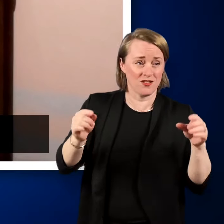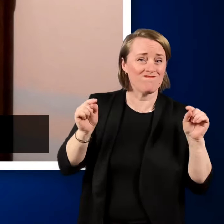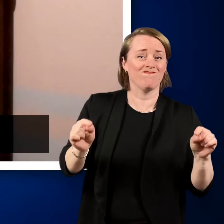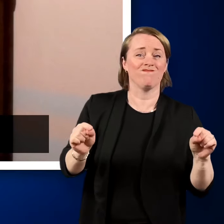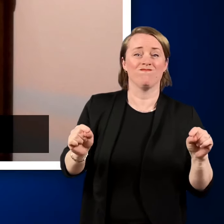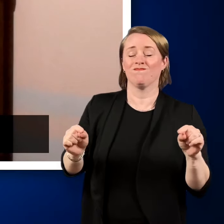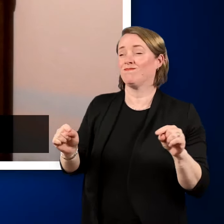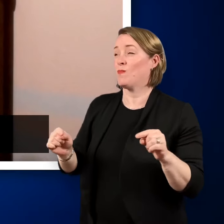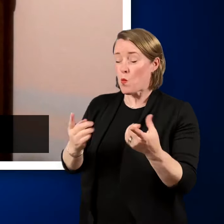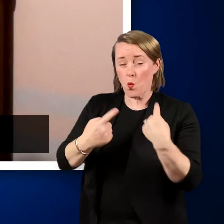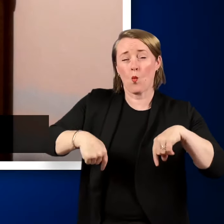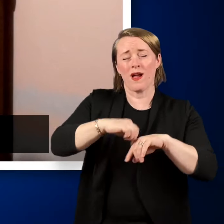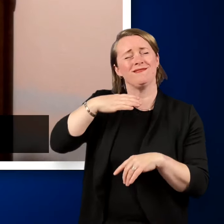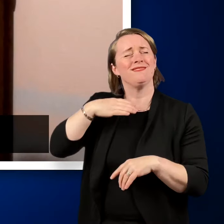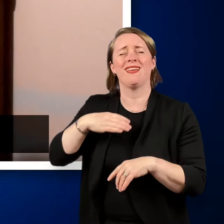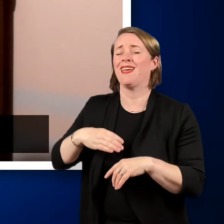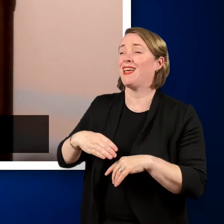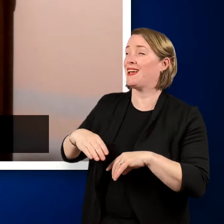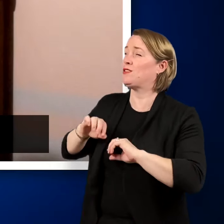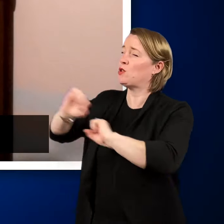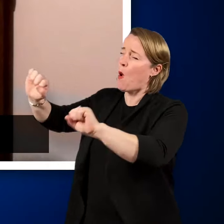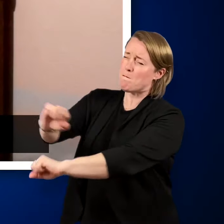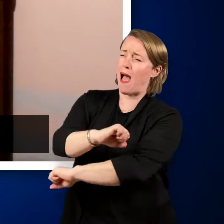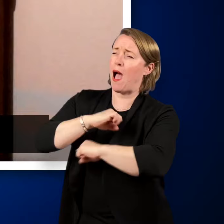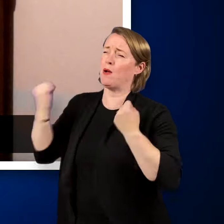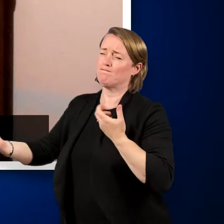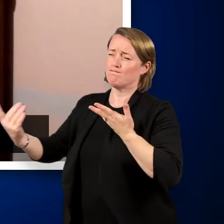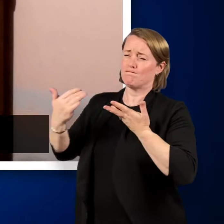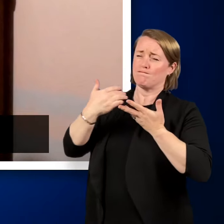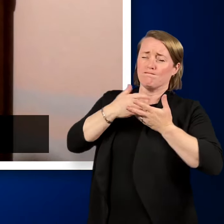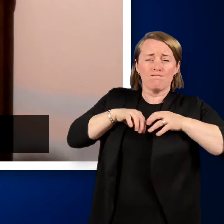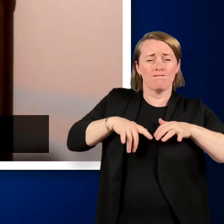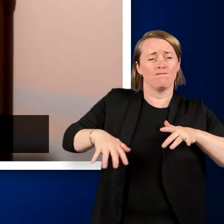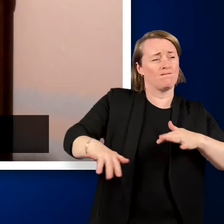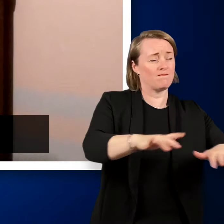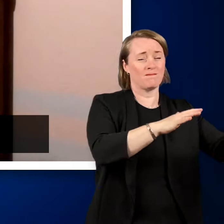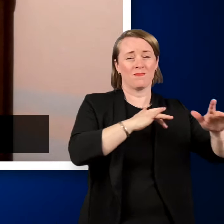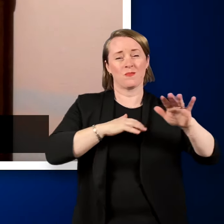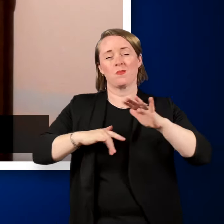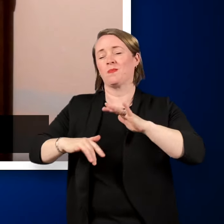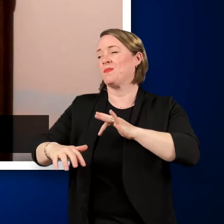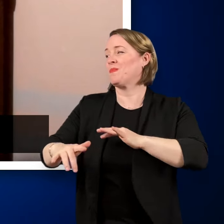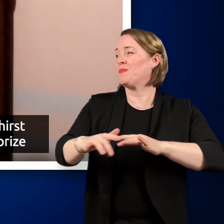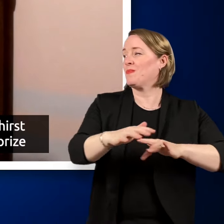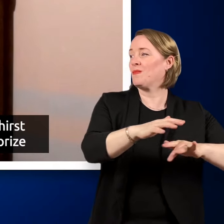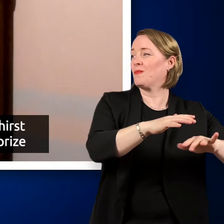church, and we need your power in us.